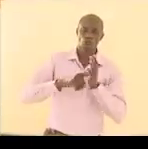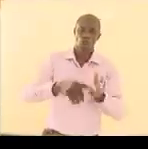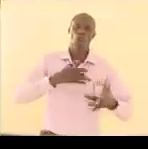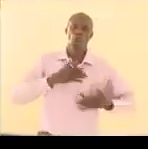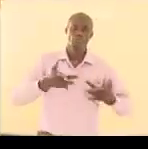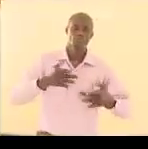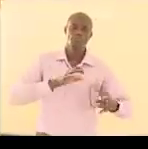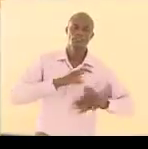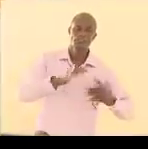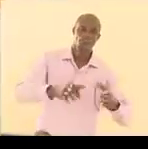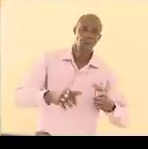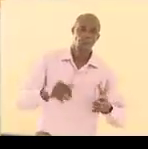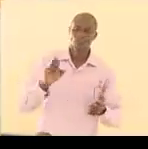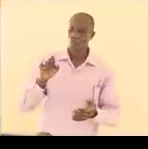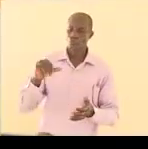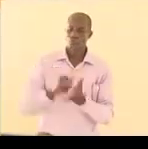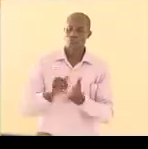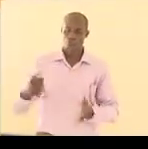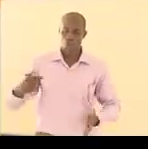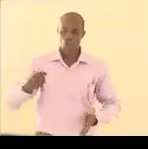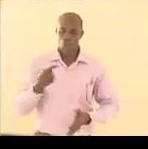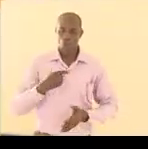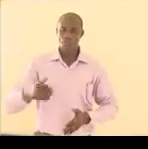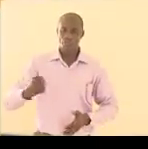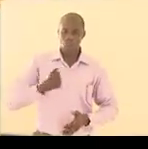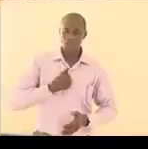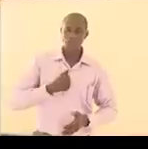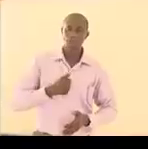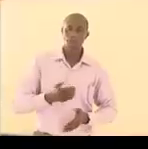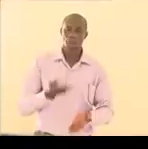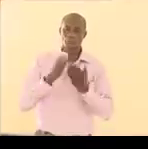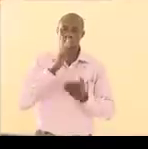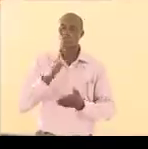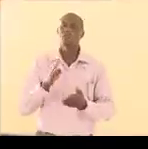mercy, to show compassion, so that we ourselves may